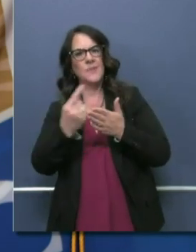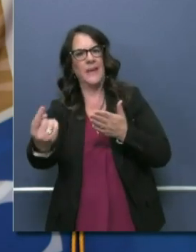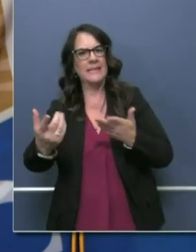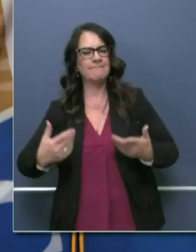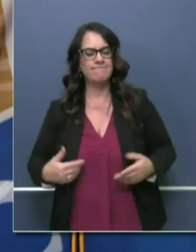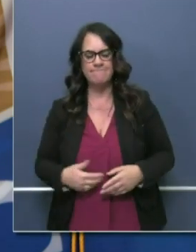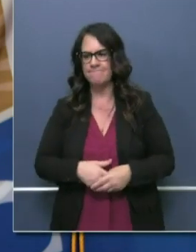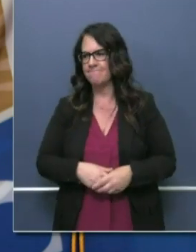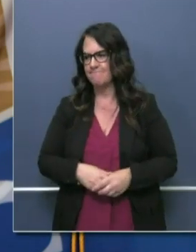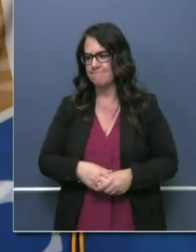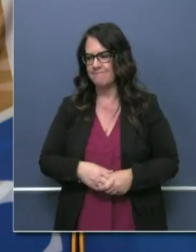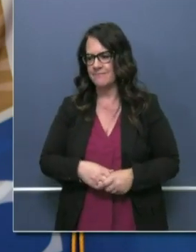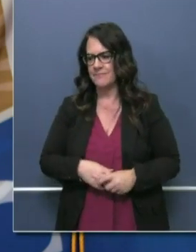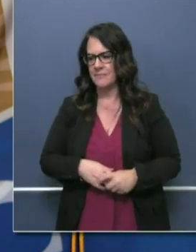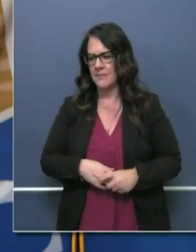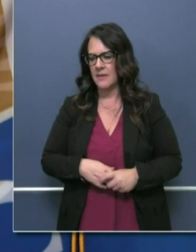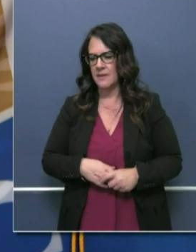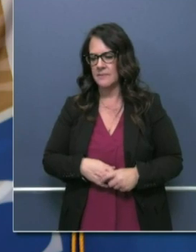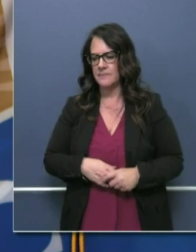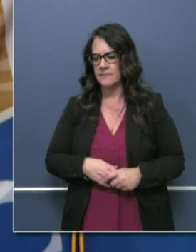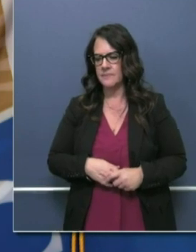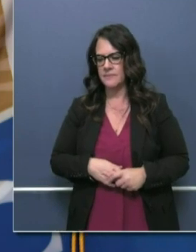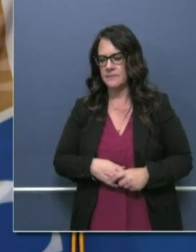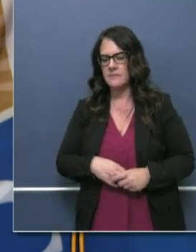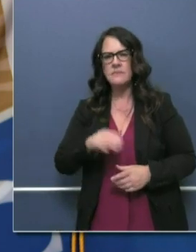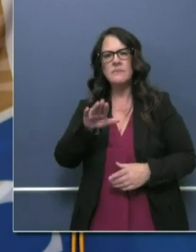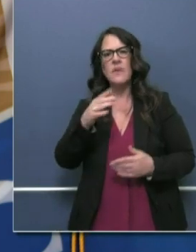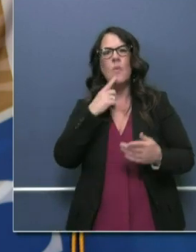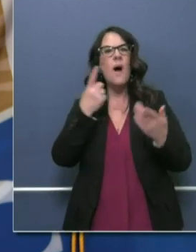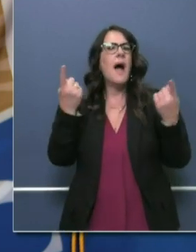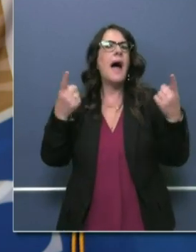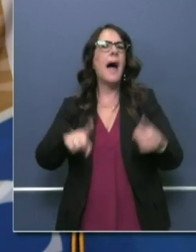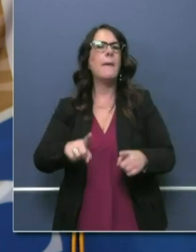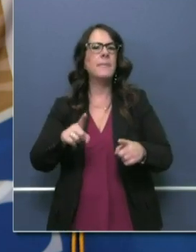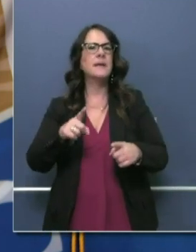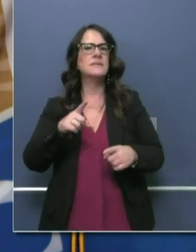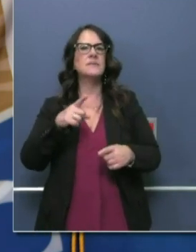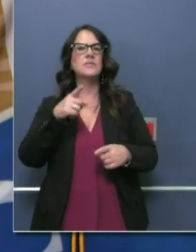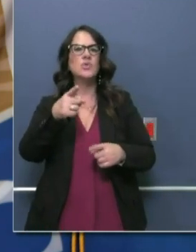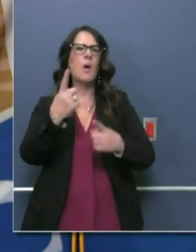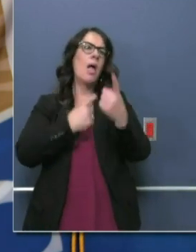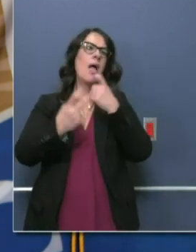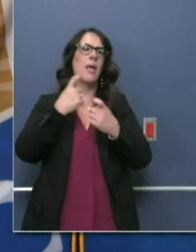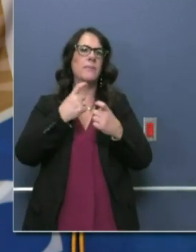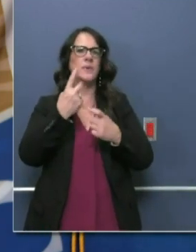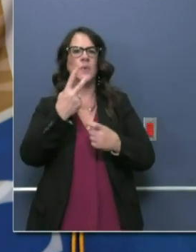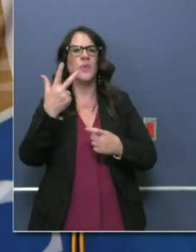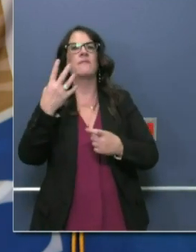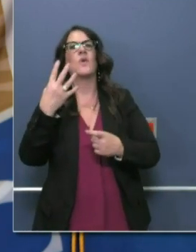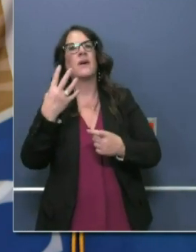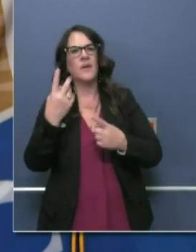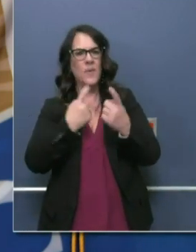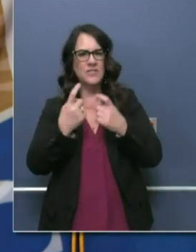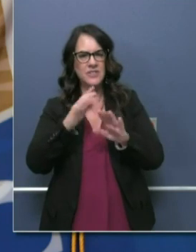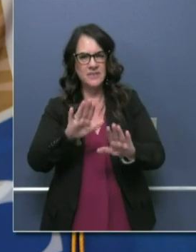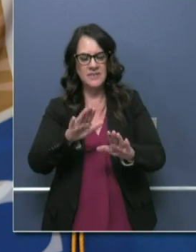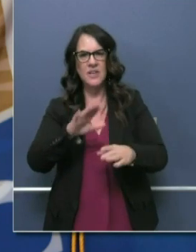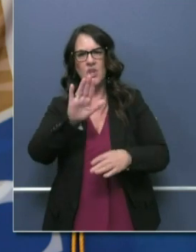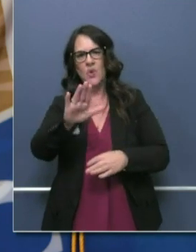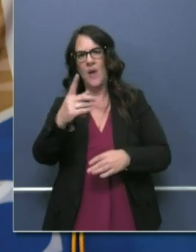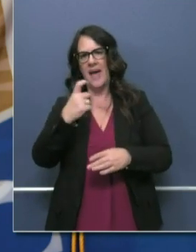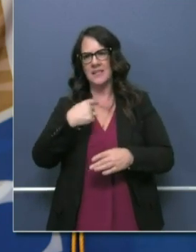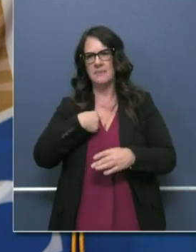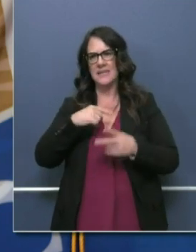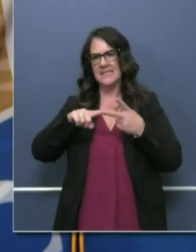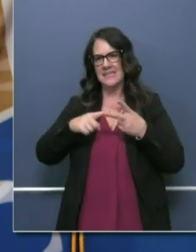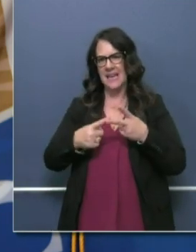to the broader question that now I've forgotten, this is what happens when you're all asking multiple questions. The second part, ask your question. Can you